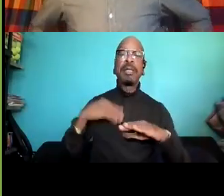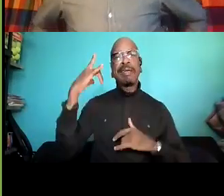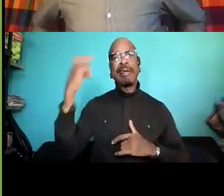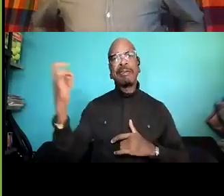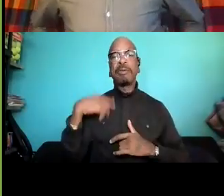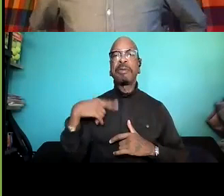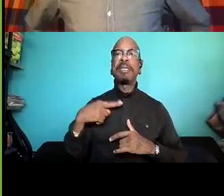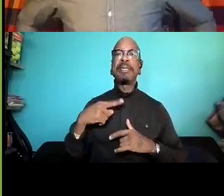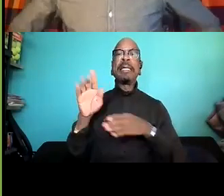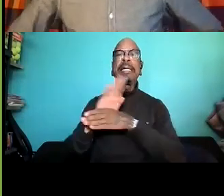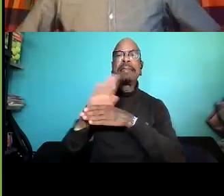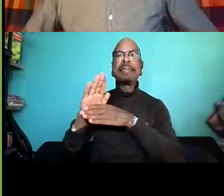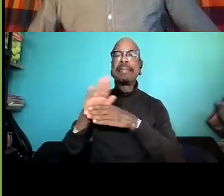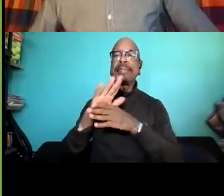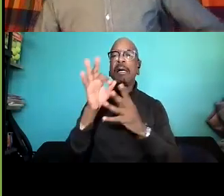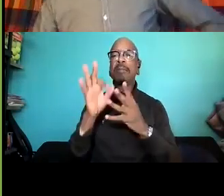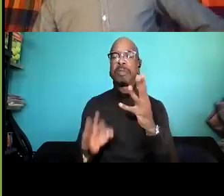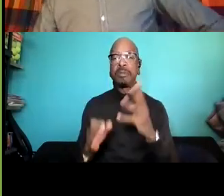worker cooperatives specifically.